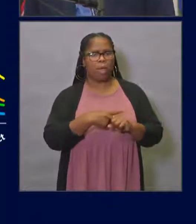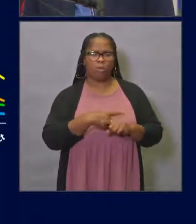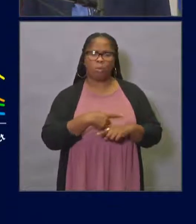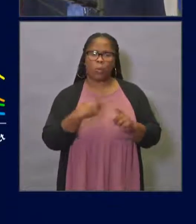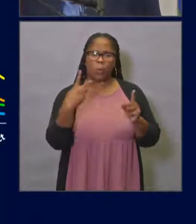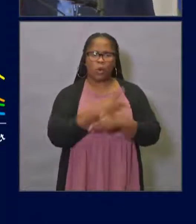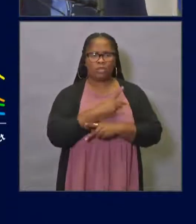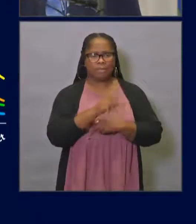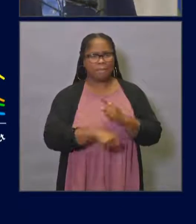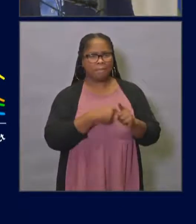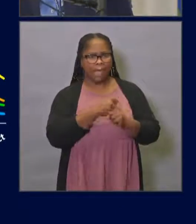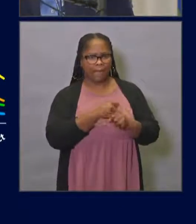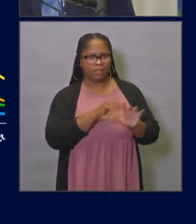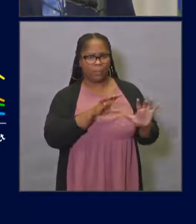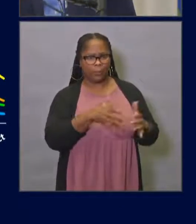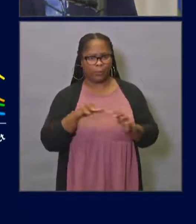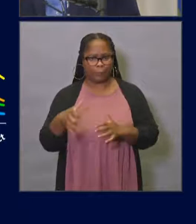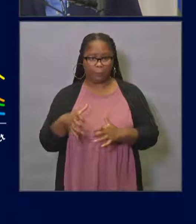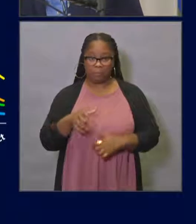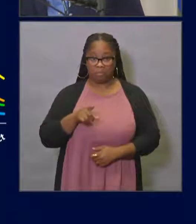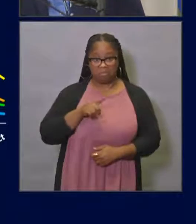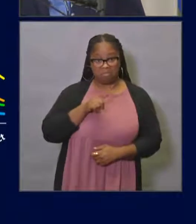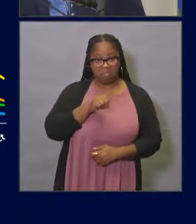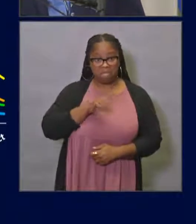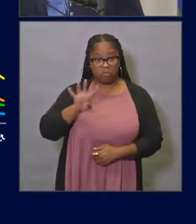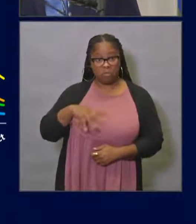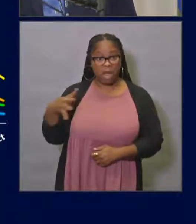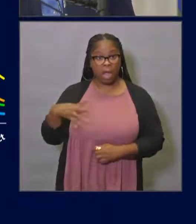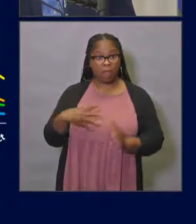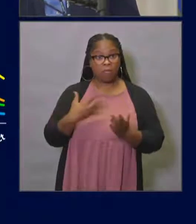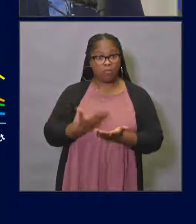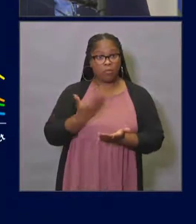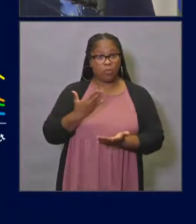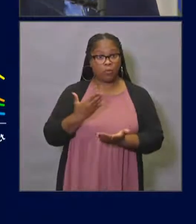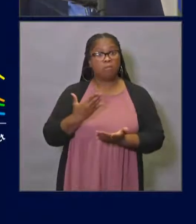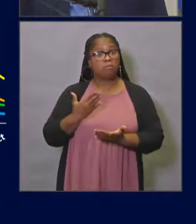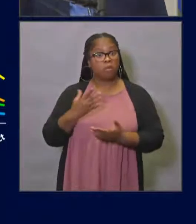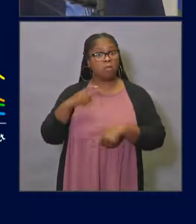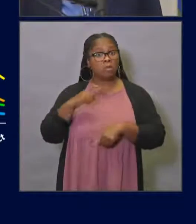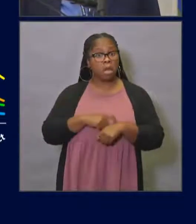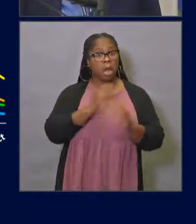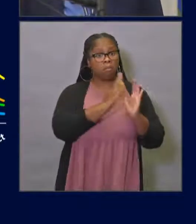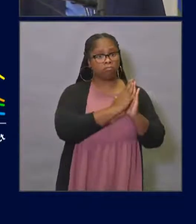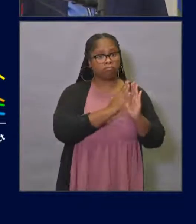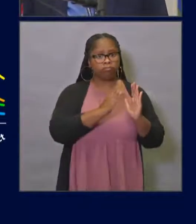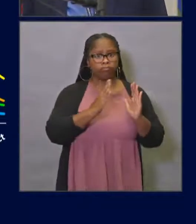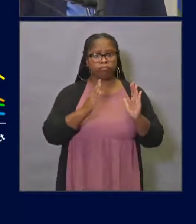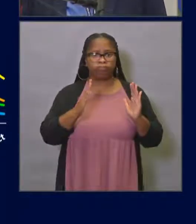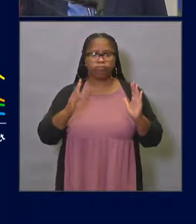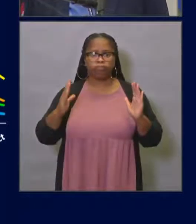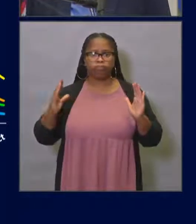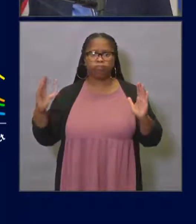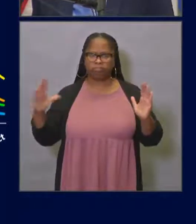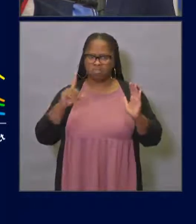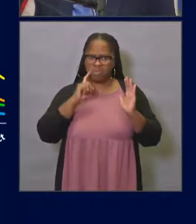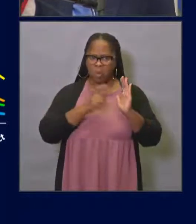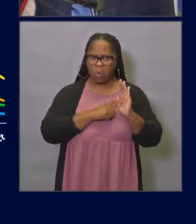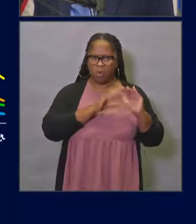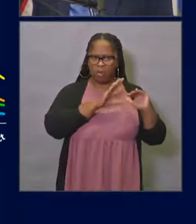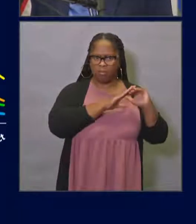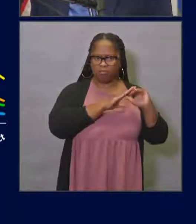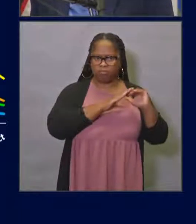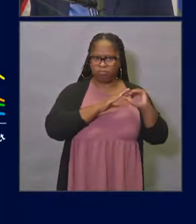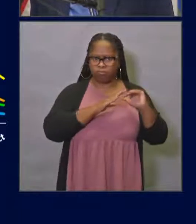groups. And this graph shows that over time, cases are decreasing across all groups and gaps are continuing